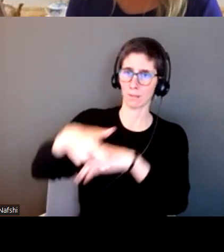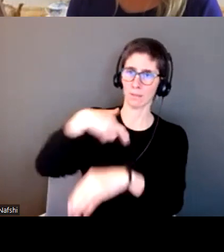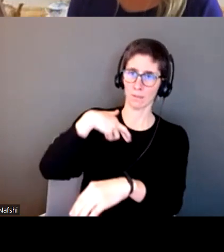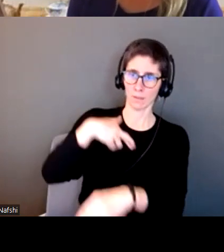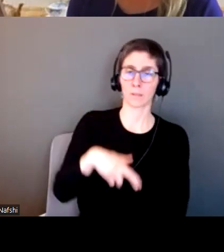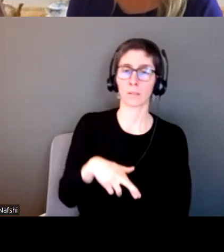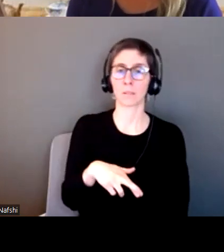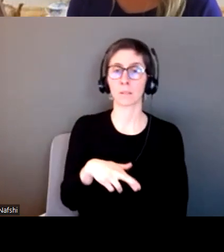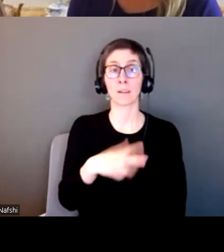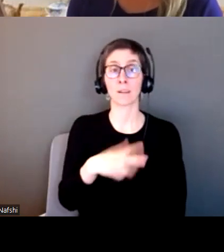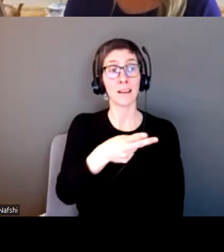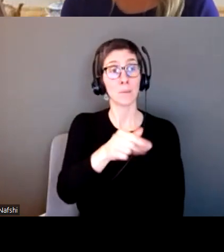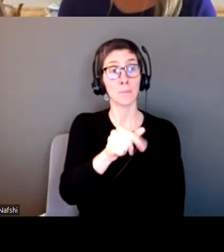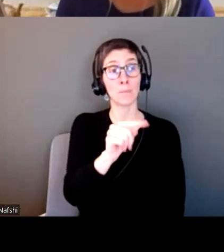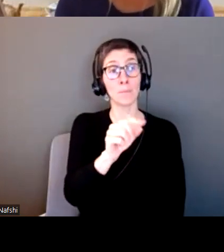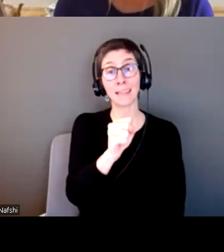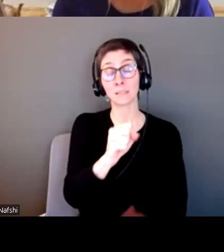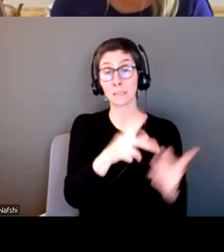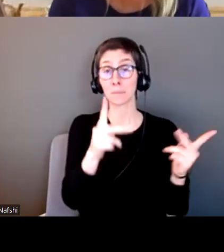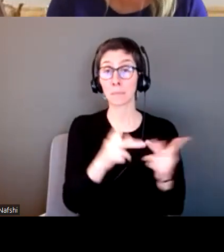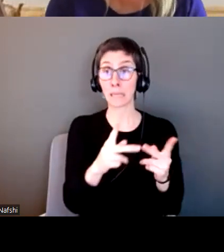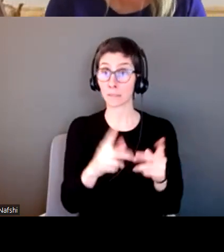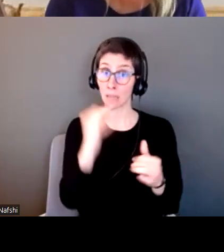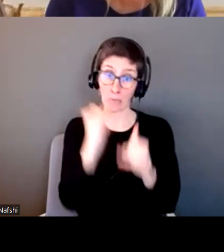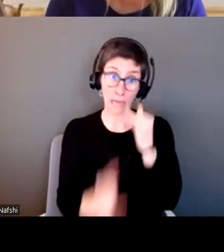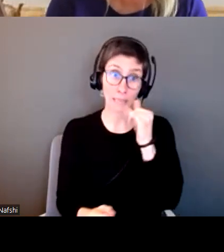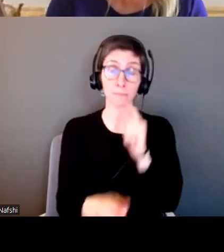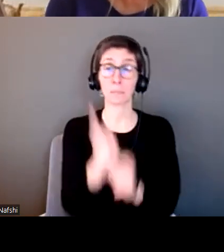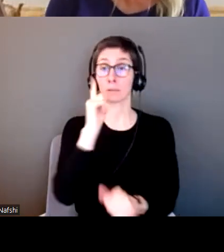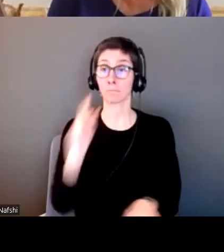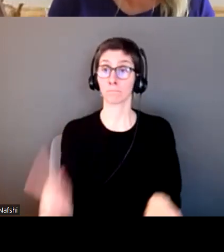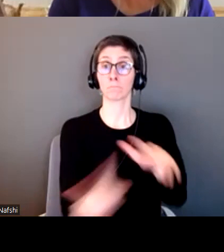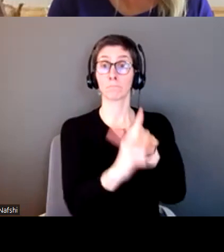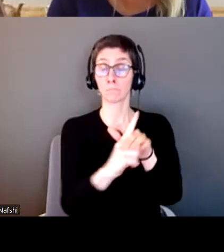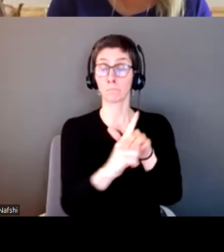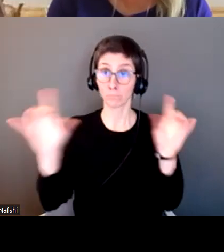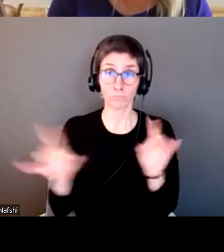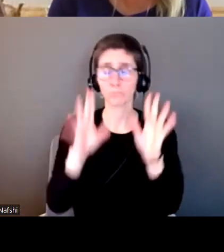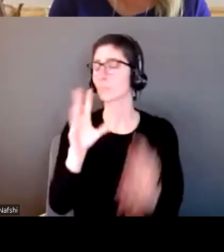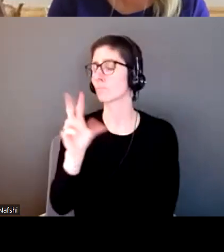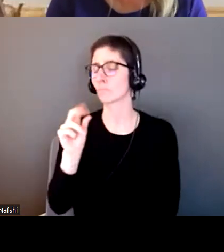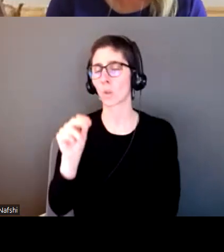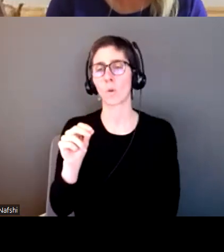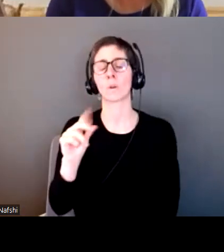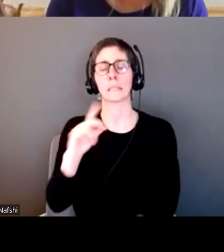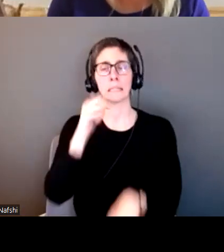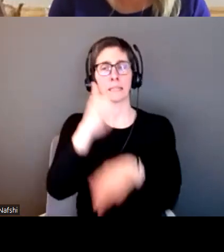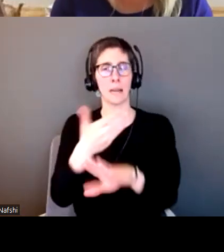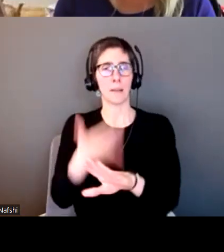planned move. It's not a situation where someone can come in the middle of the night. We don't have housing and we don't have